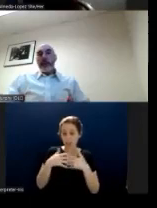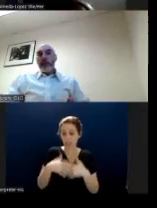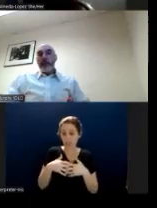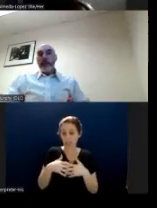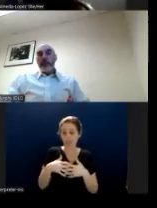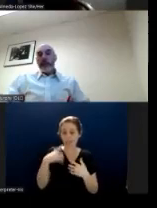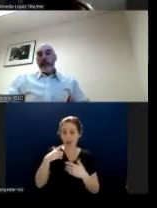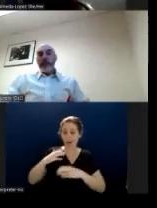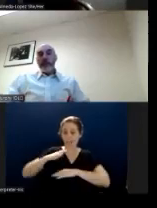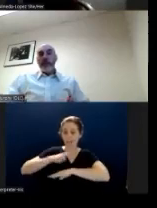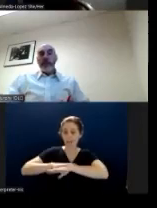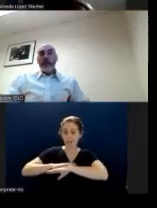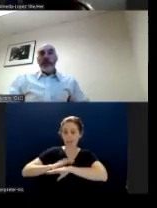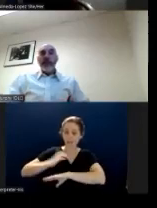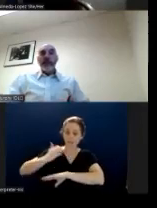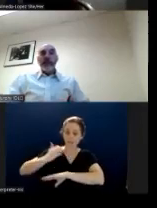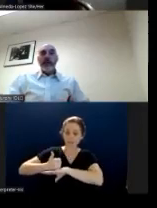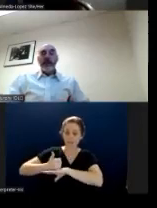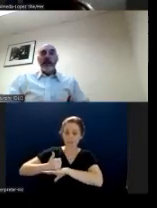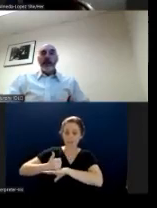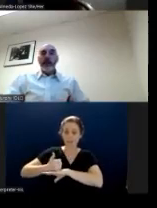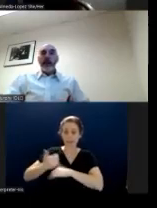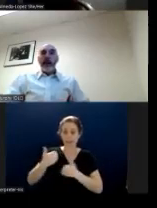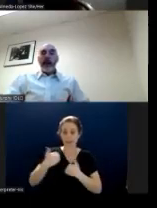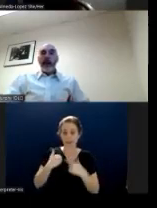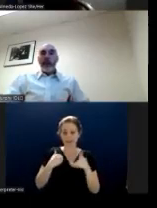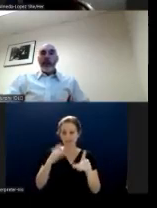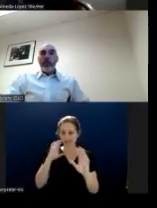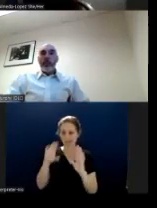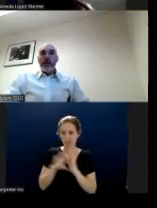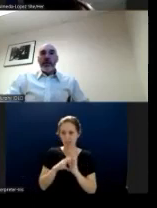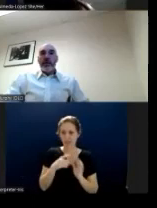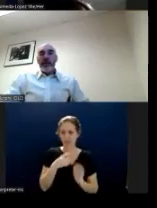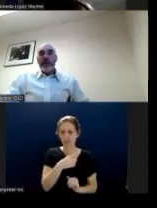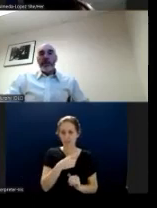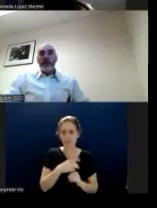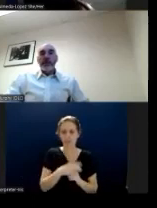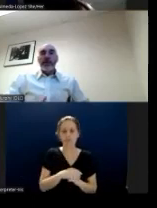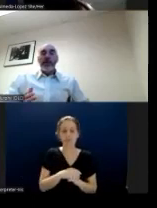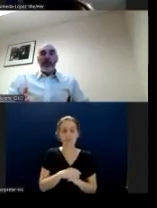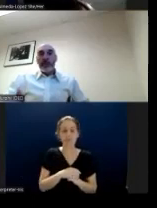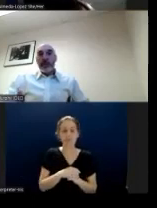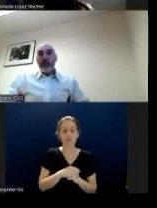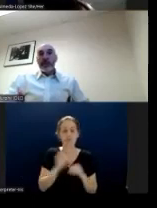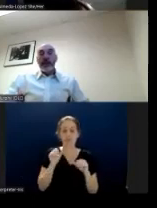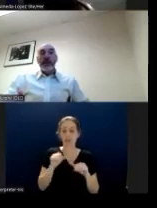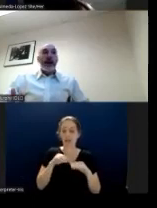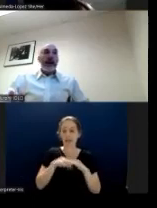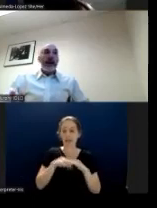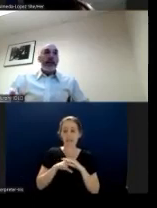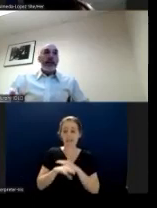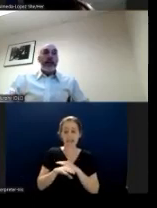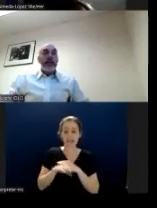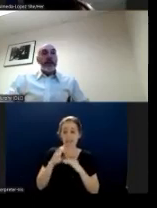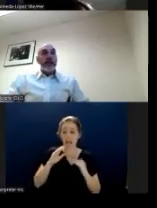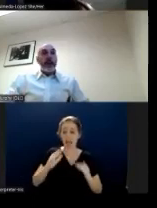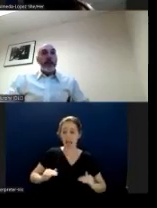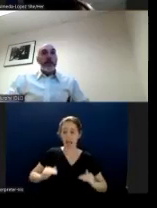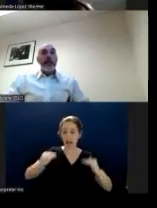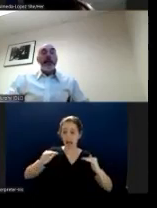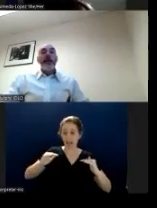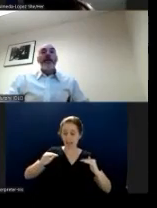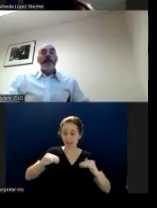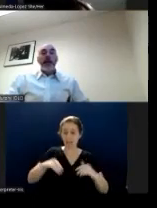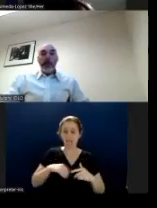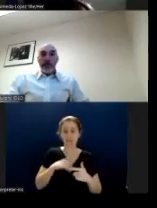a table. There's a visual here, which is accessible in terms of the height off of the